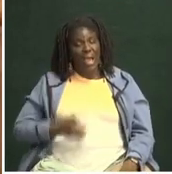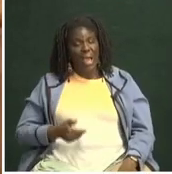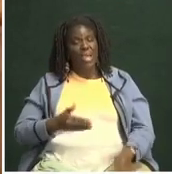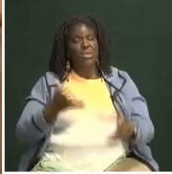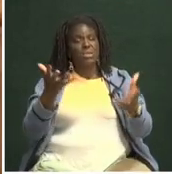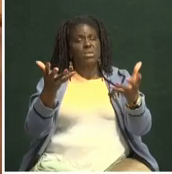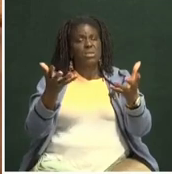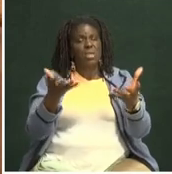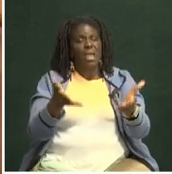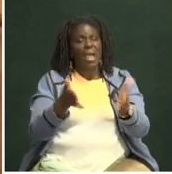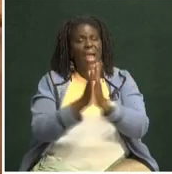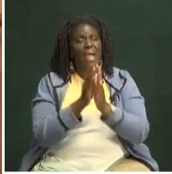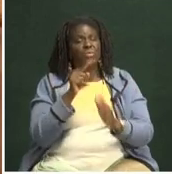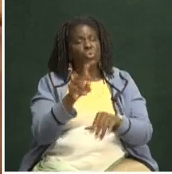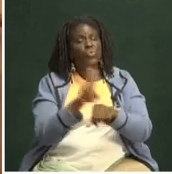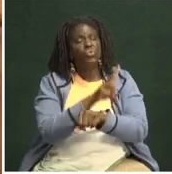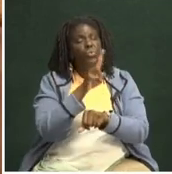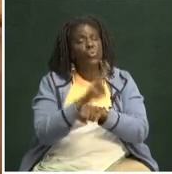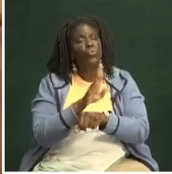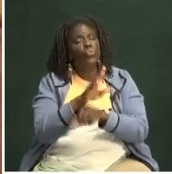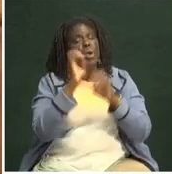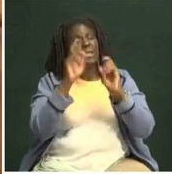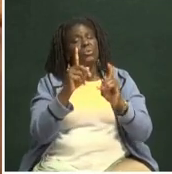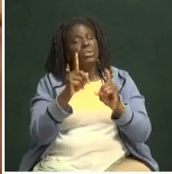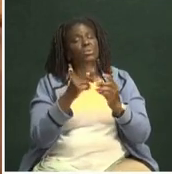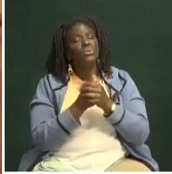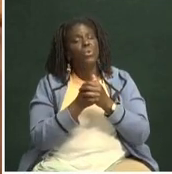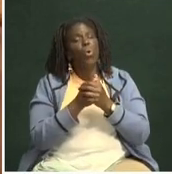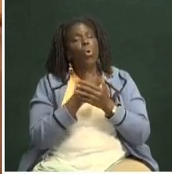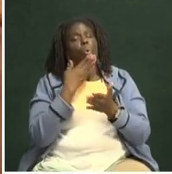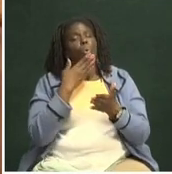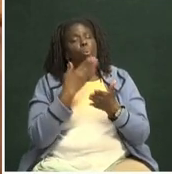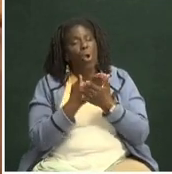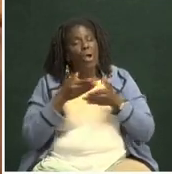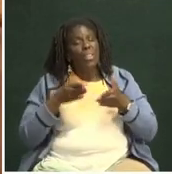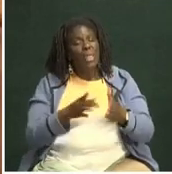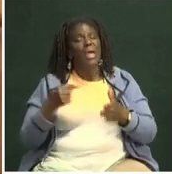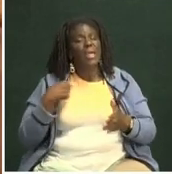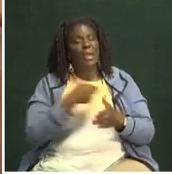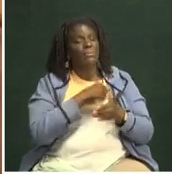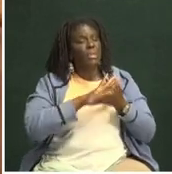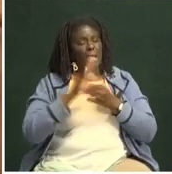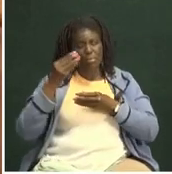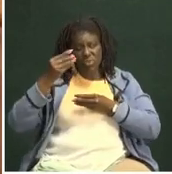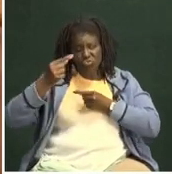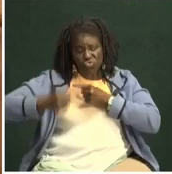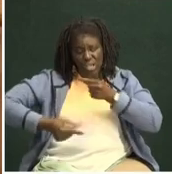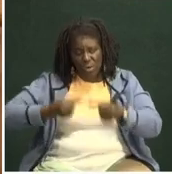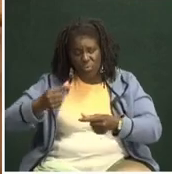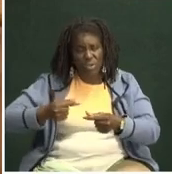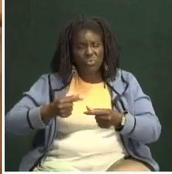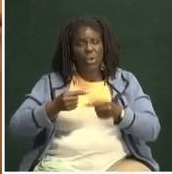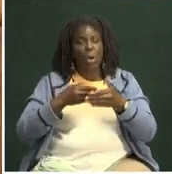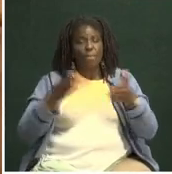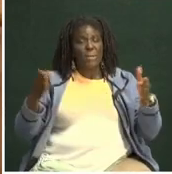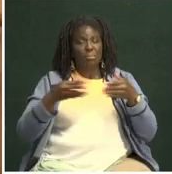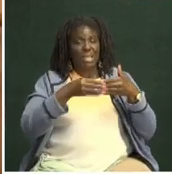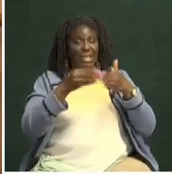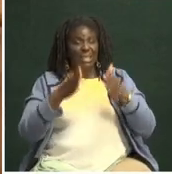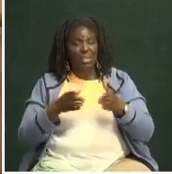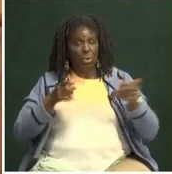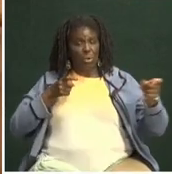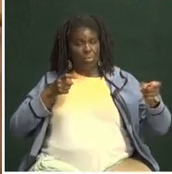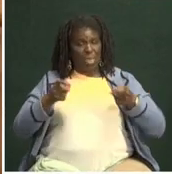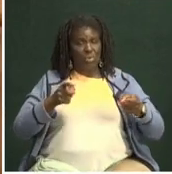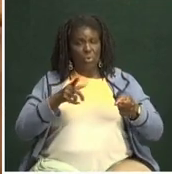you to put it to good use. Let us be a generation of public sector leaders and managers